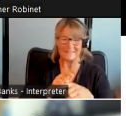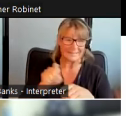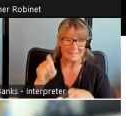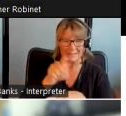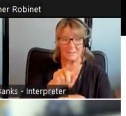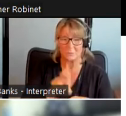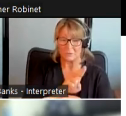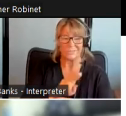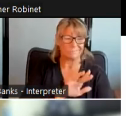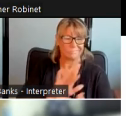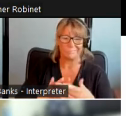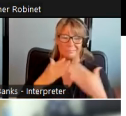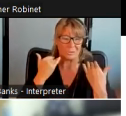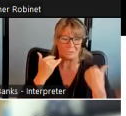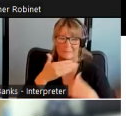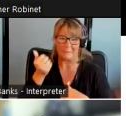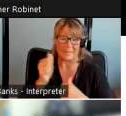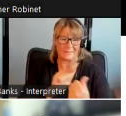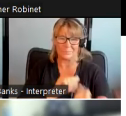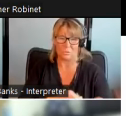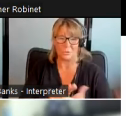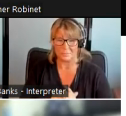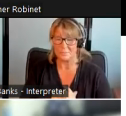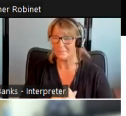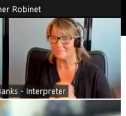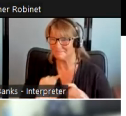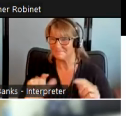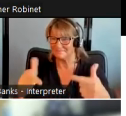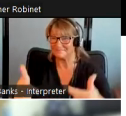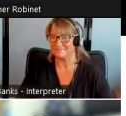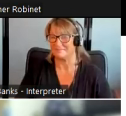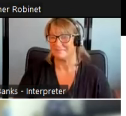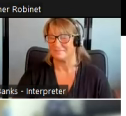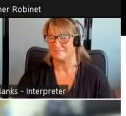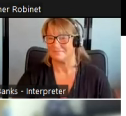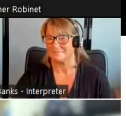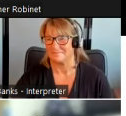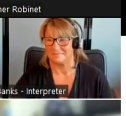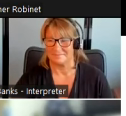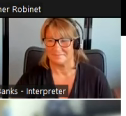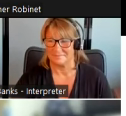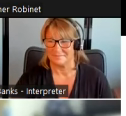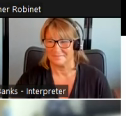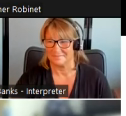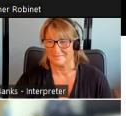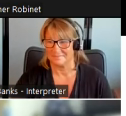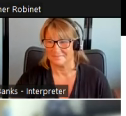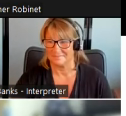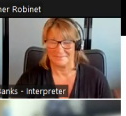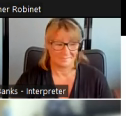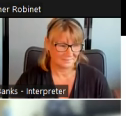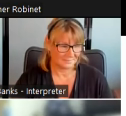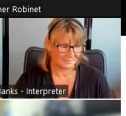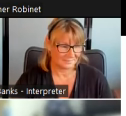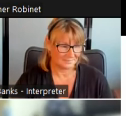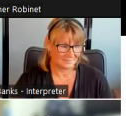thing to do. And I think you've also answered Anita's question at the same time in the chat, because I believe that was her question as